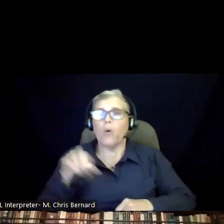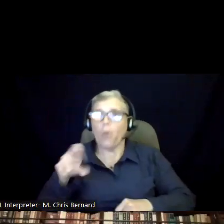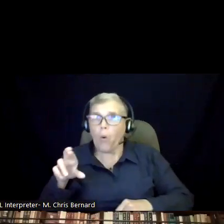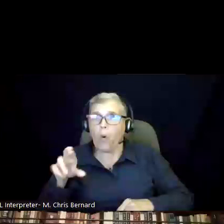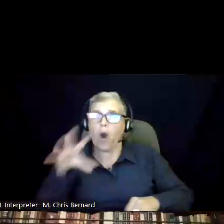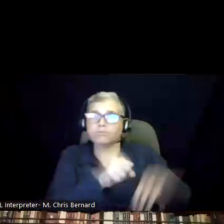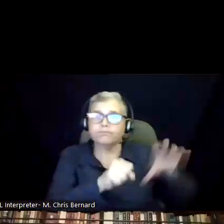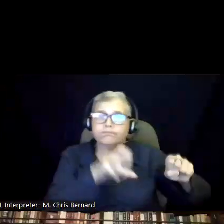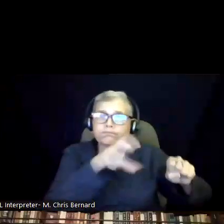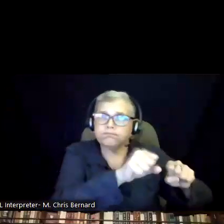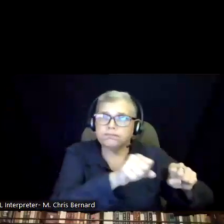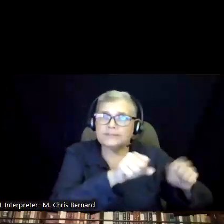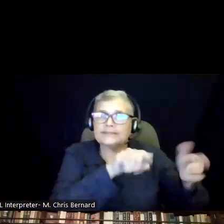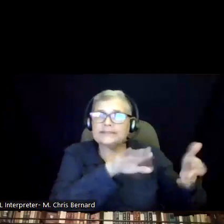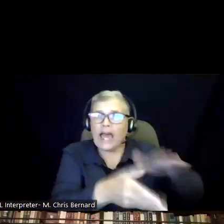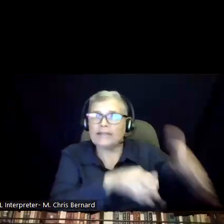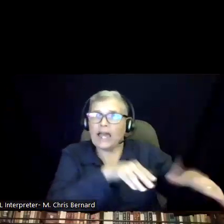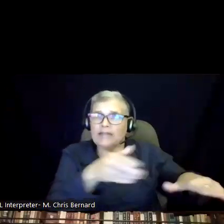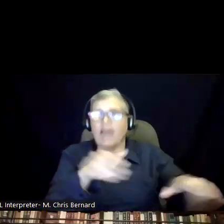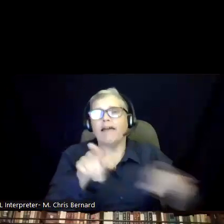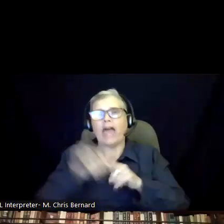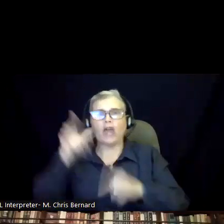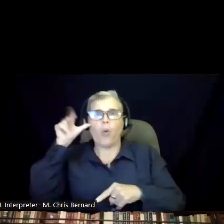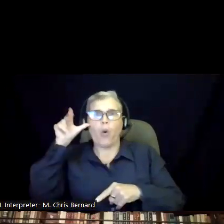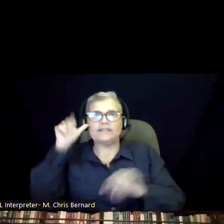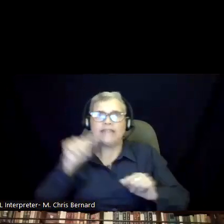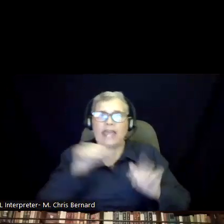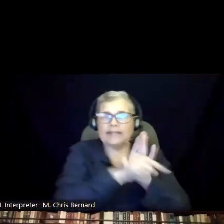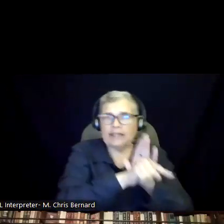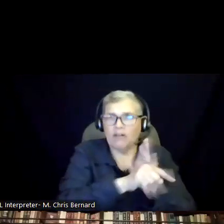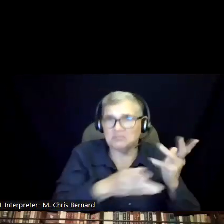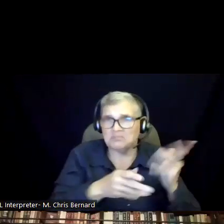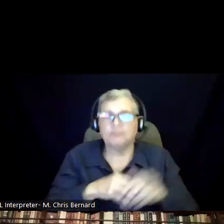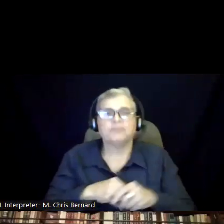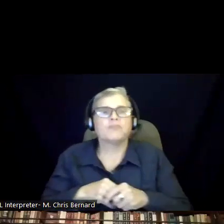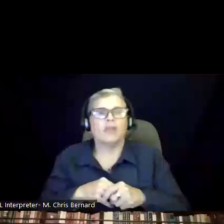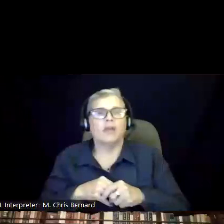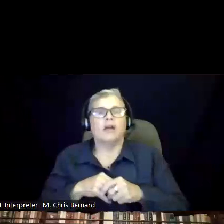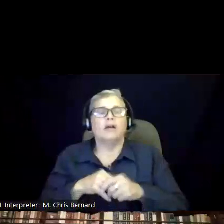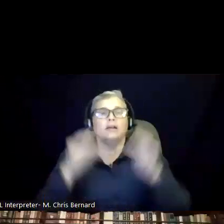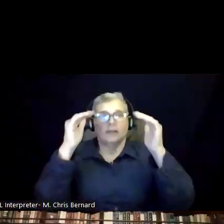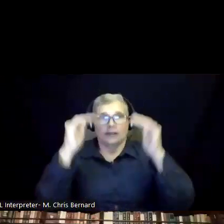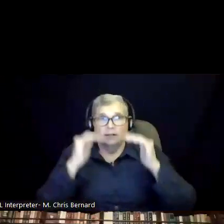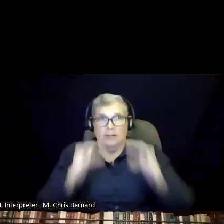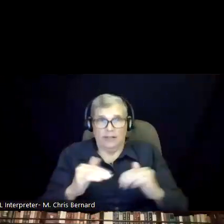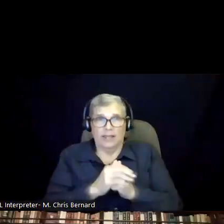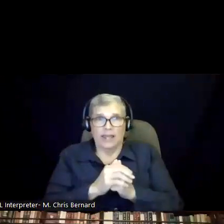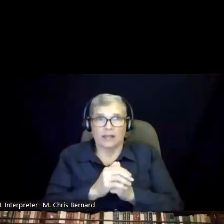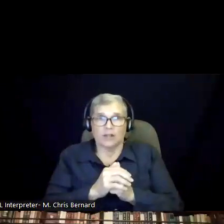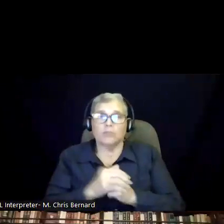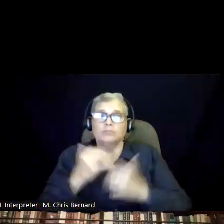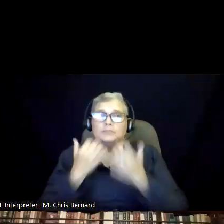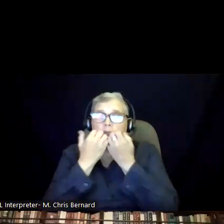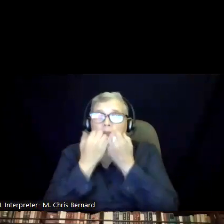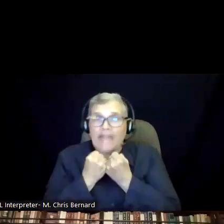horses. We work to expand and protect wild sheep hunting opportunities. The most important example right now